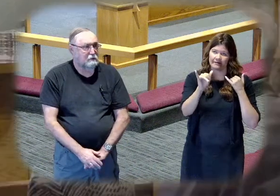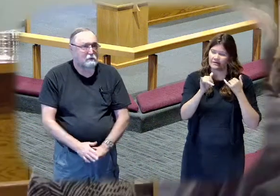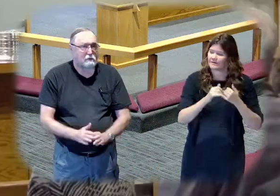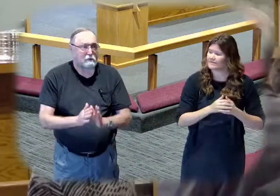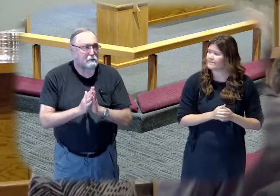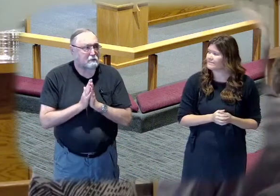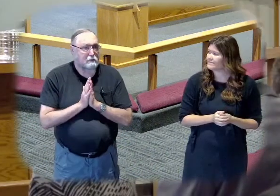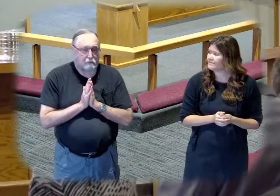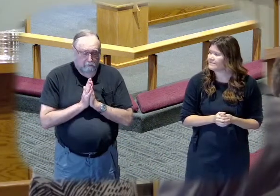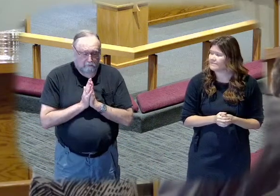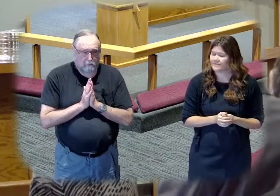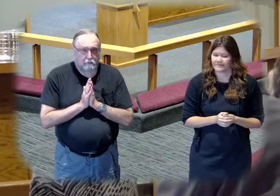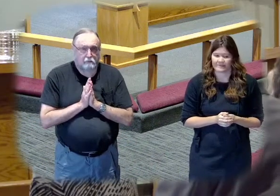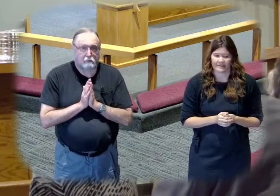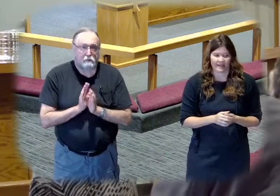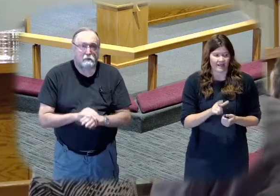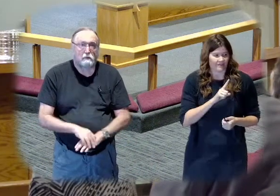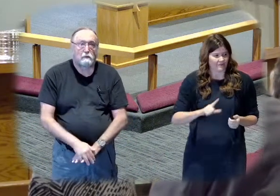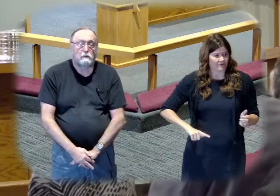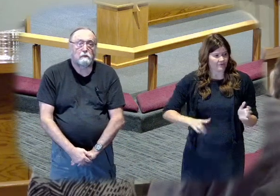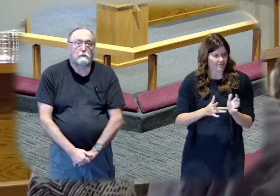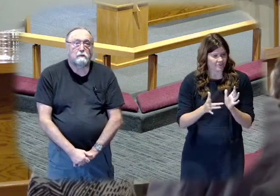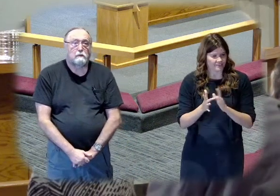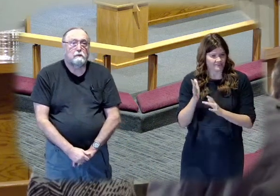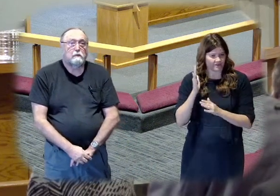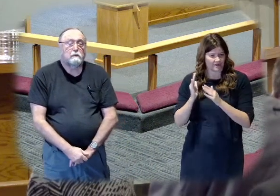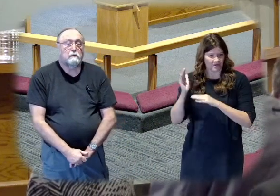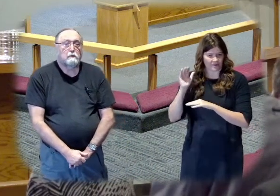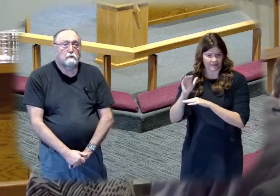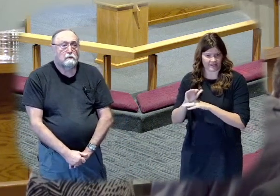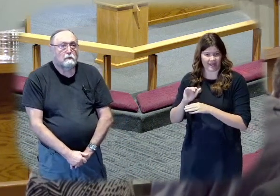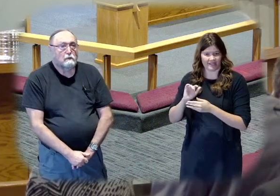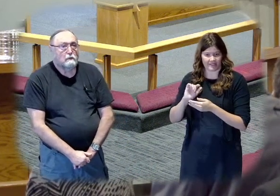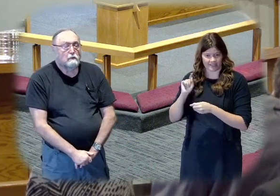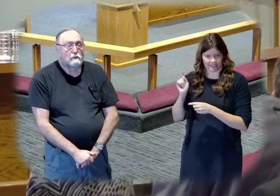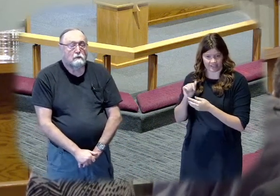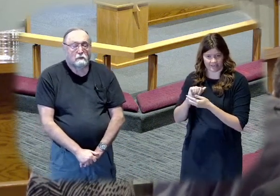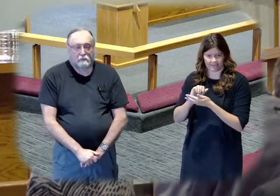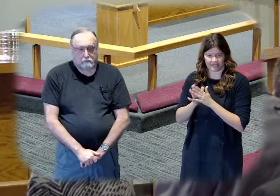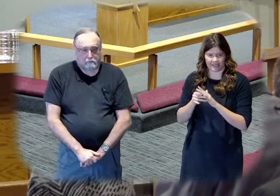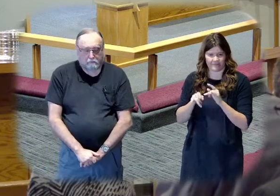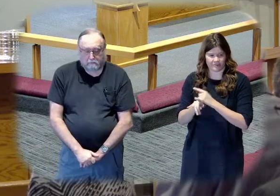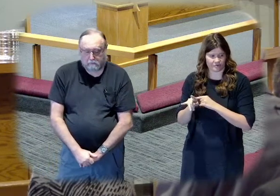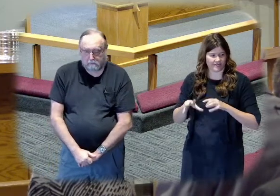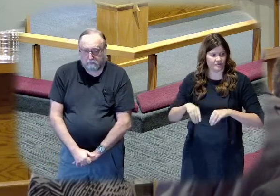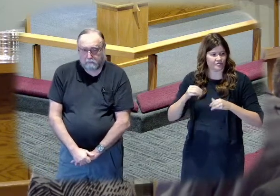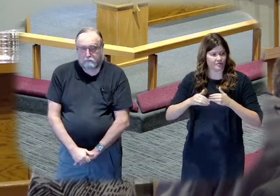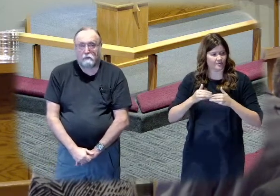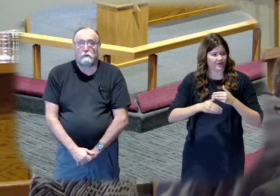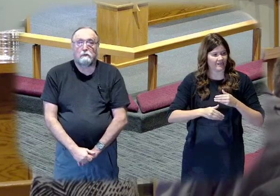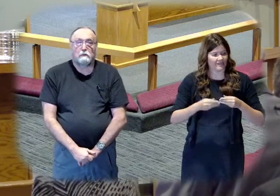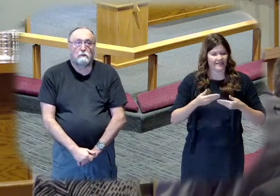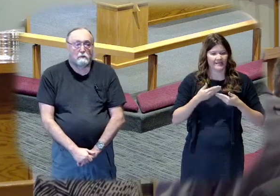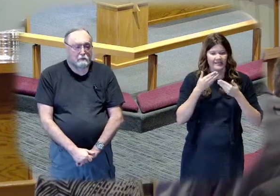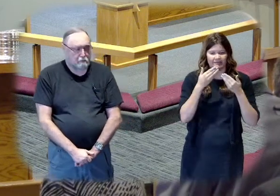Amen. Friends in Christ, our Lord Jesus, on the night in which he was betrayed, took bread. And when he had given thanks, he broke